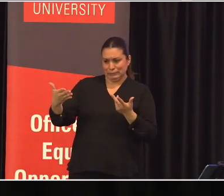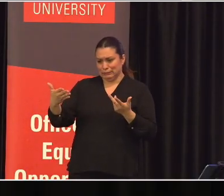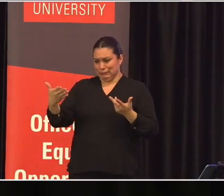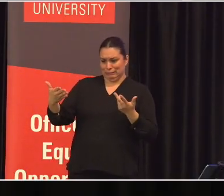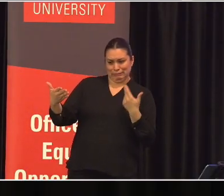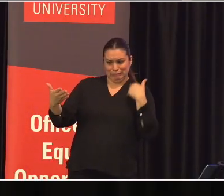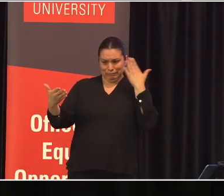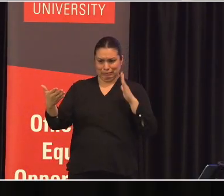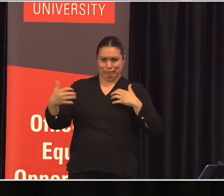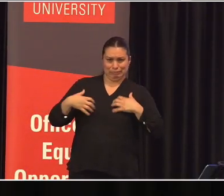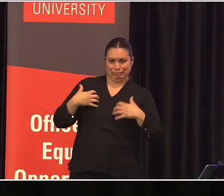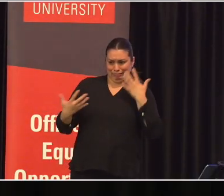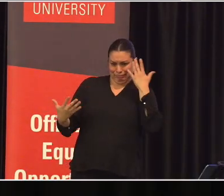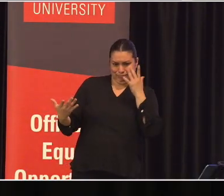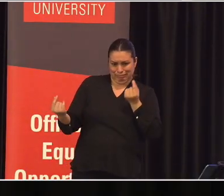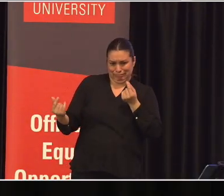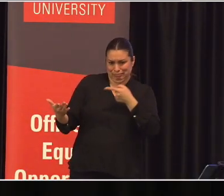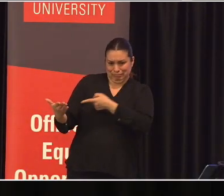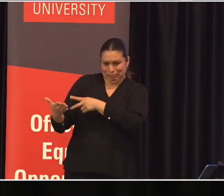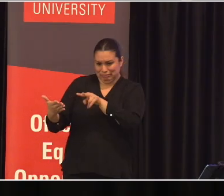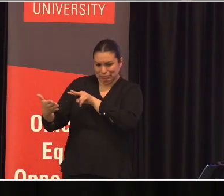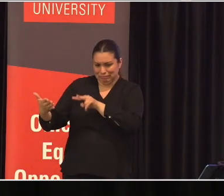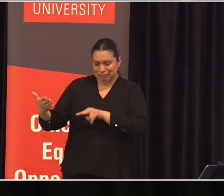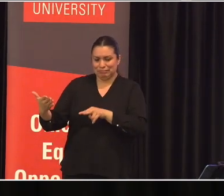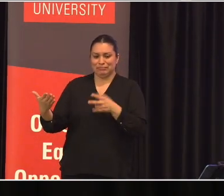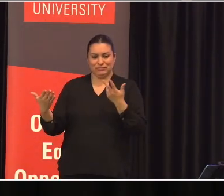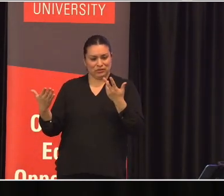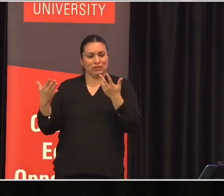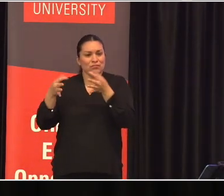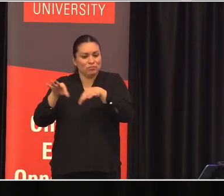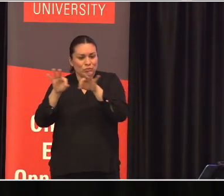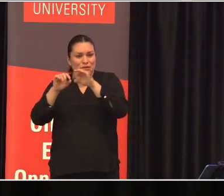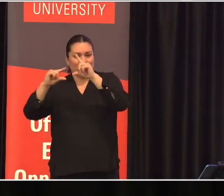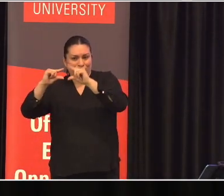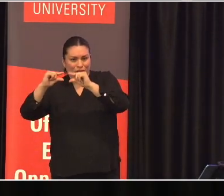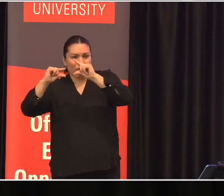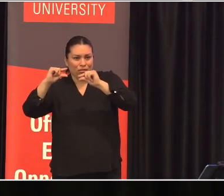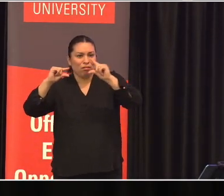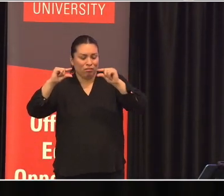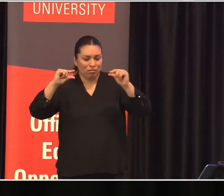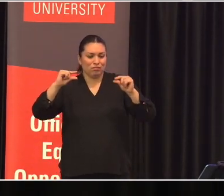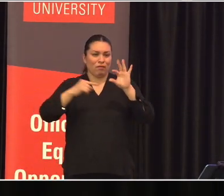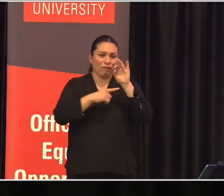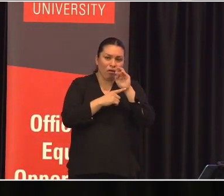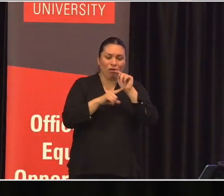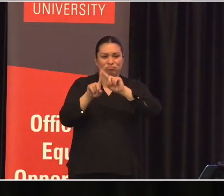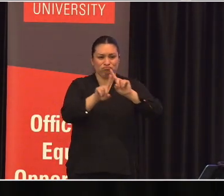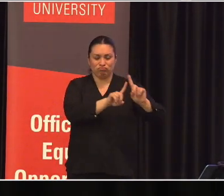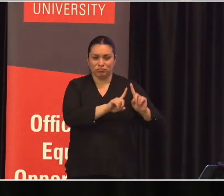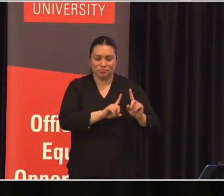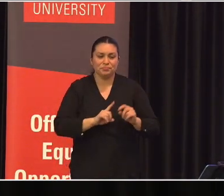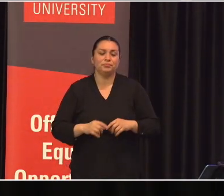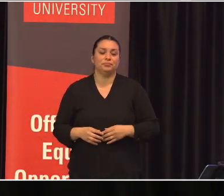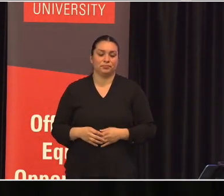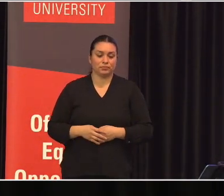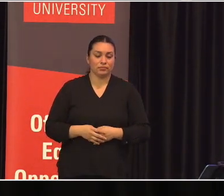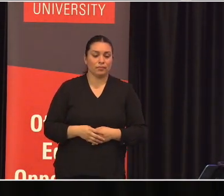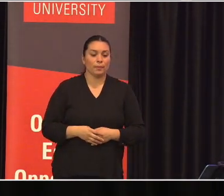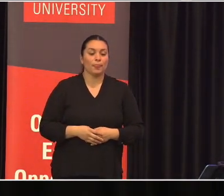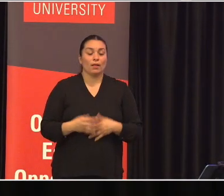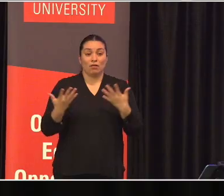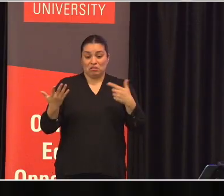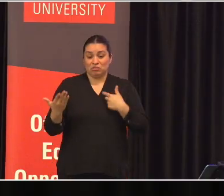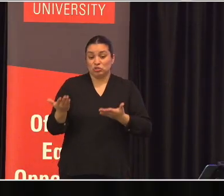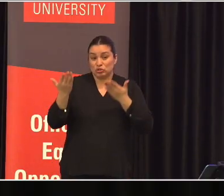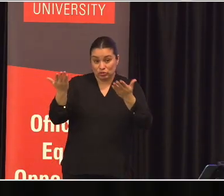email. And in email, make sure that whatever is linked or whatever is there is fully accessible. And that way you don't even have to ask, do